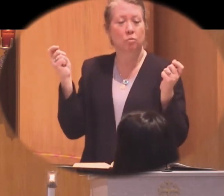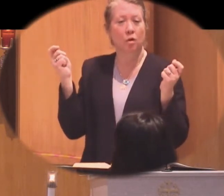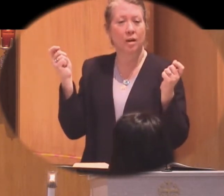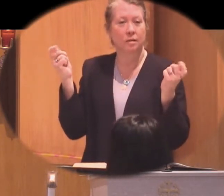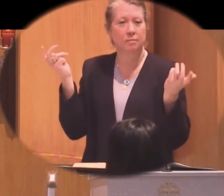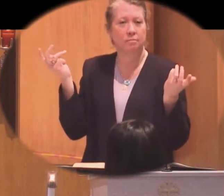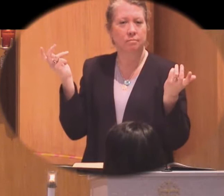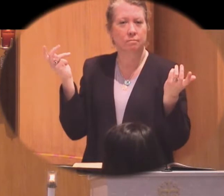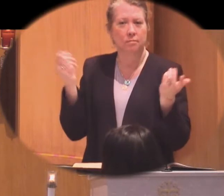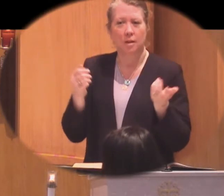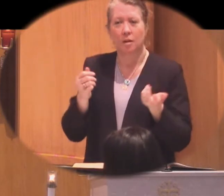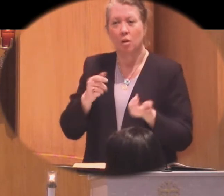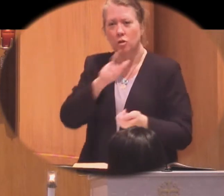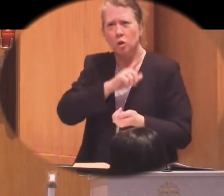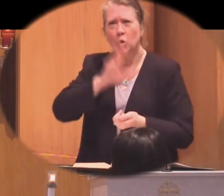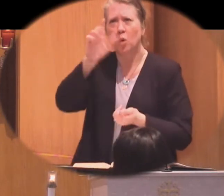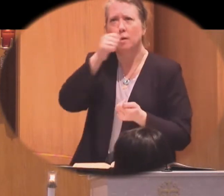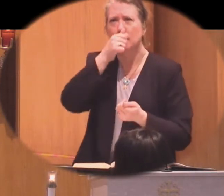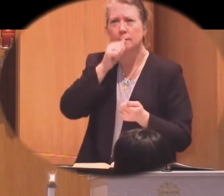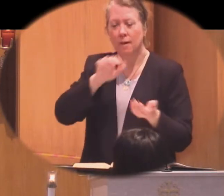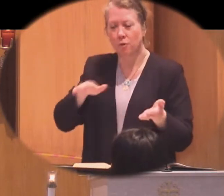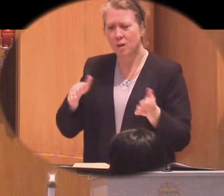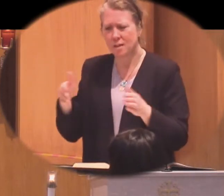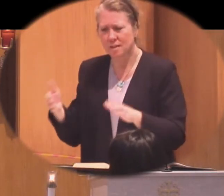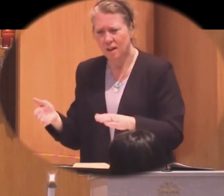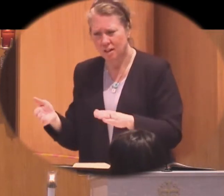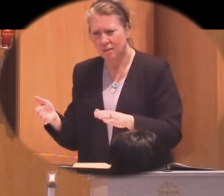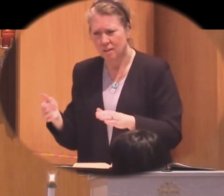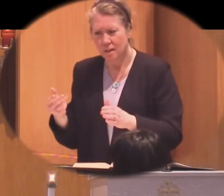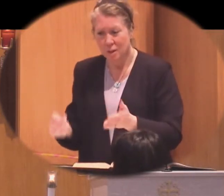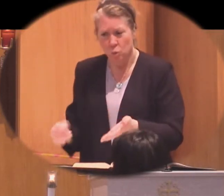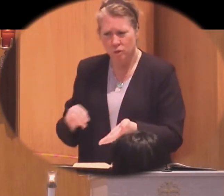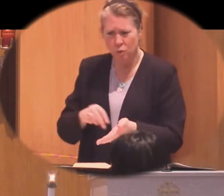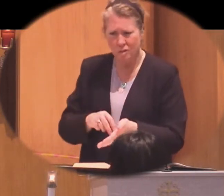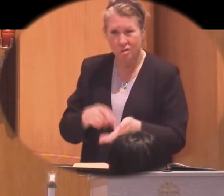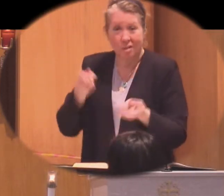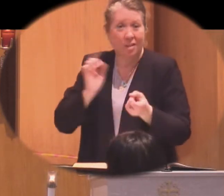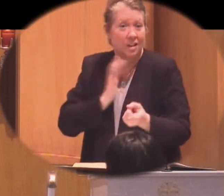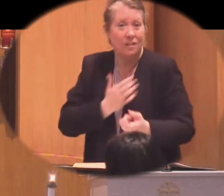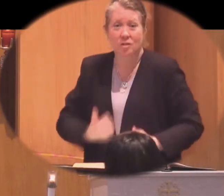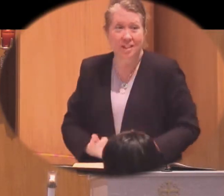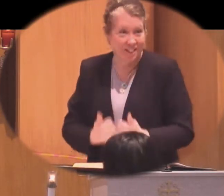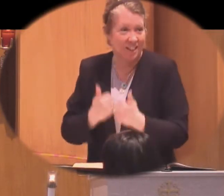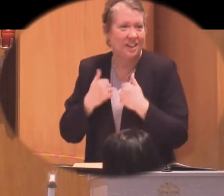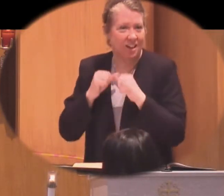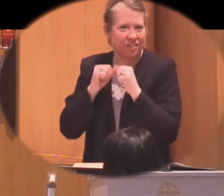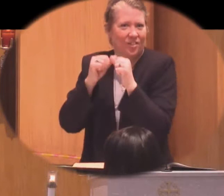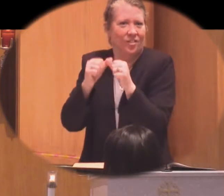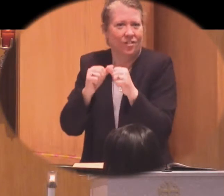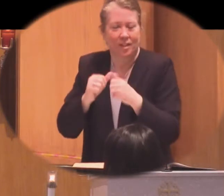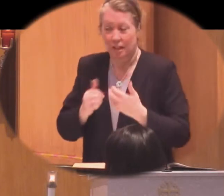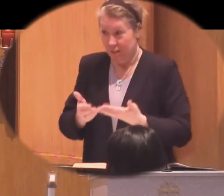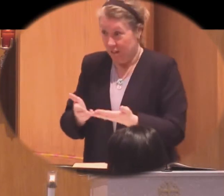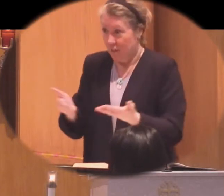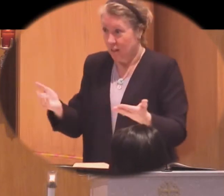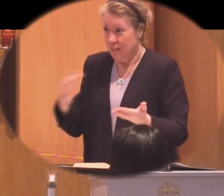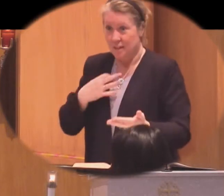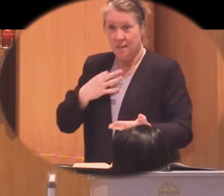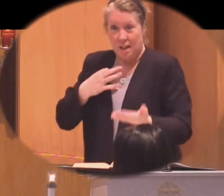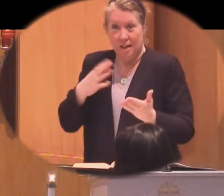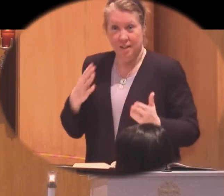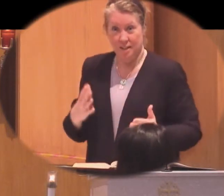of our Lord's suffering and death and resurrection. These candidates, whom we bring with us to the